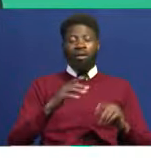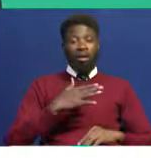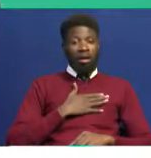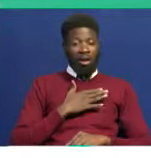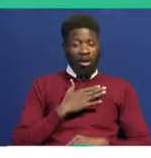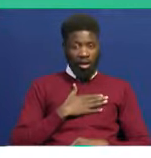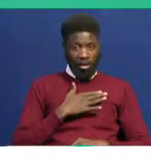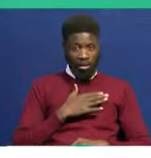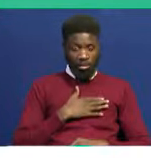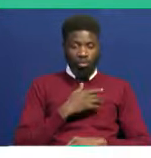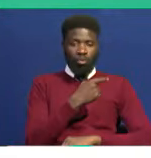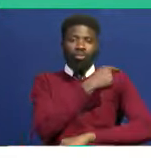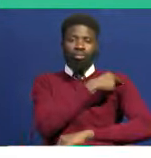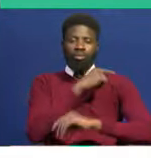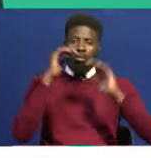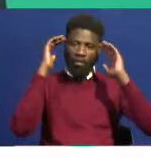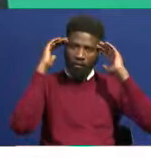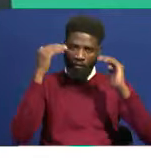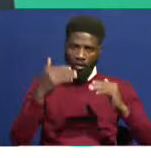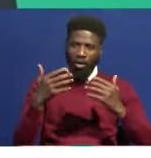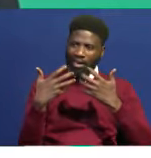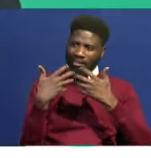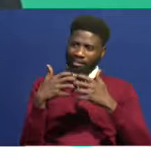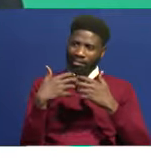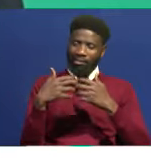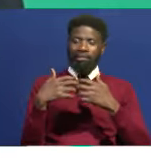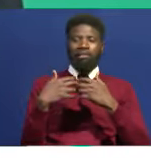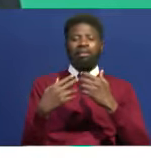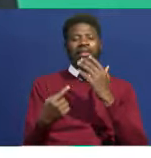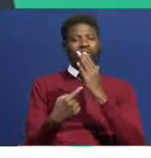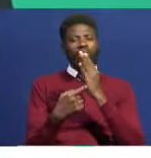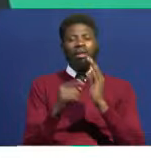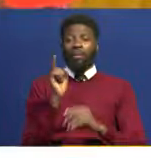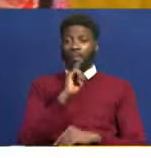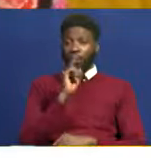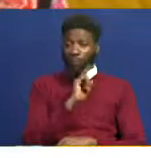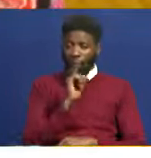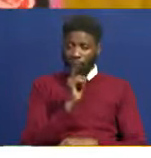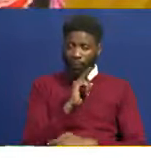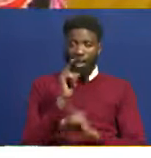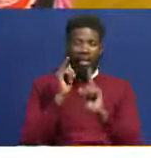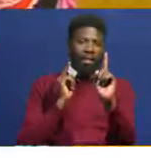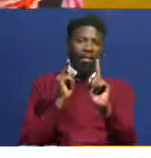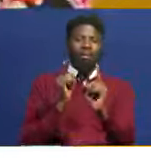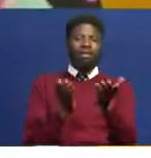diagnostic and treatment facilities to better serve the needs of children battling cancer.